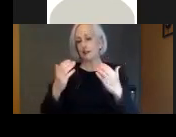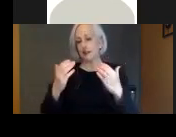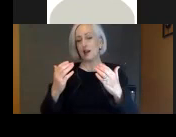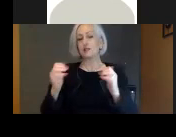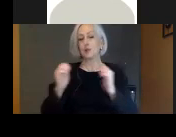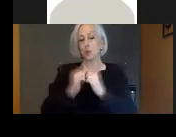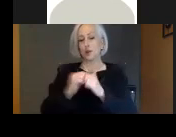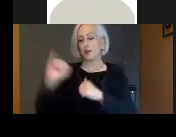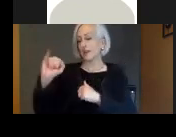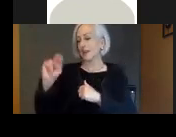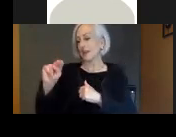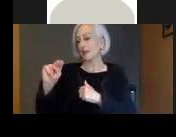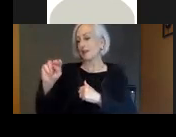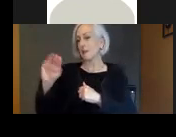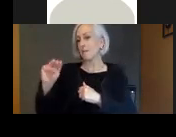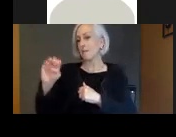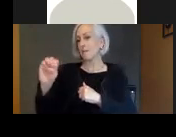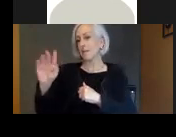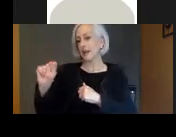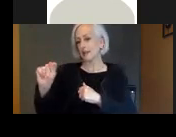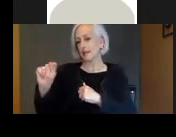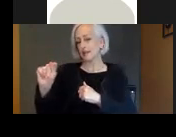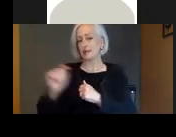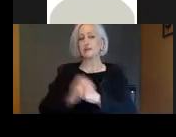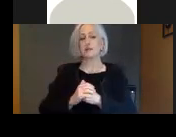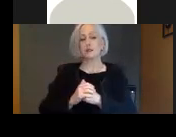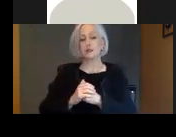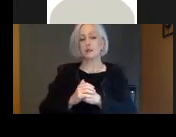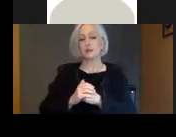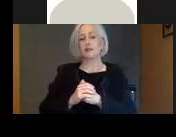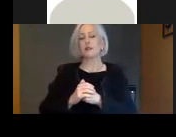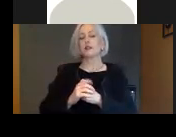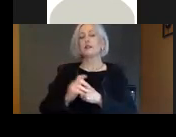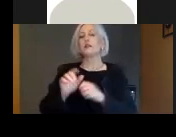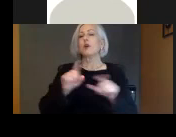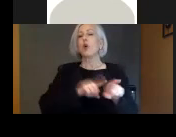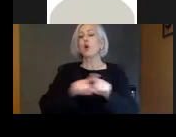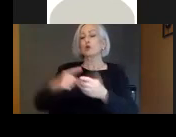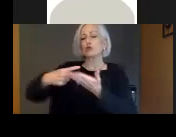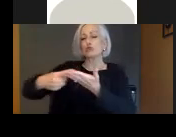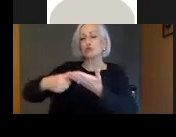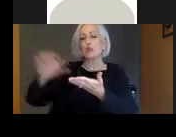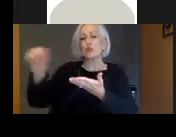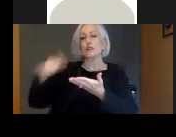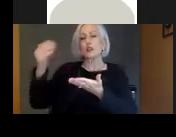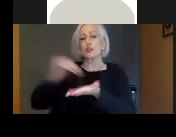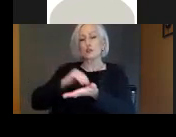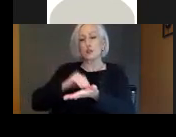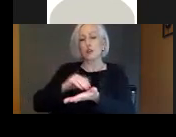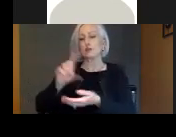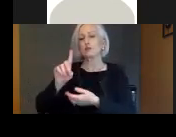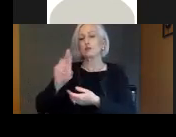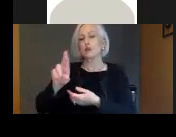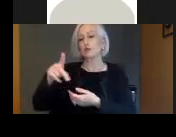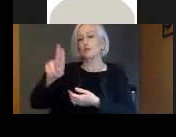InMed, and talking to one of our instructors last year is a wonderful gentleman, Dr. Paul Larson at the University